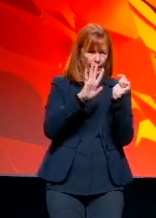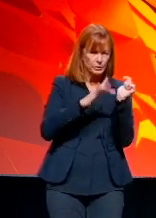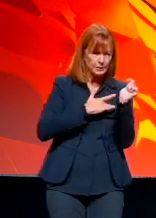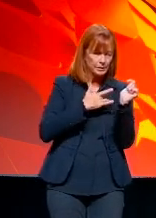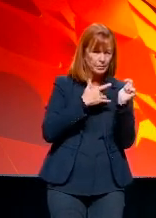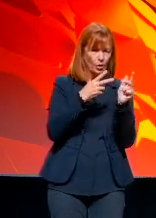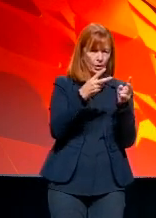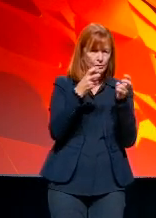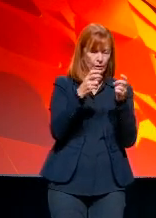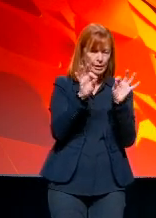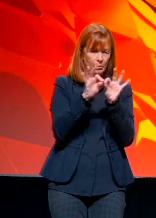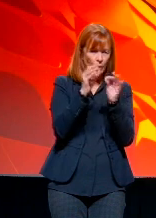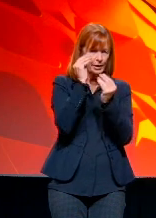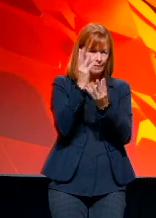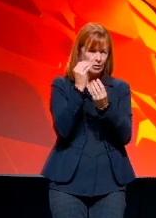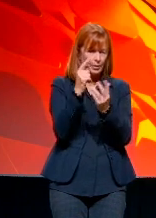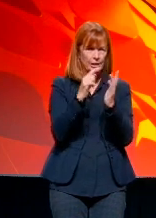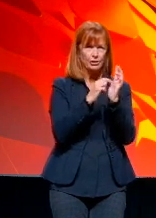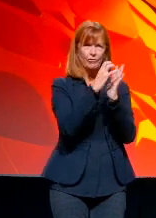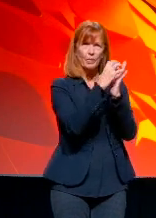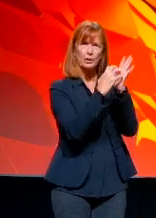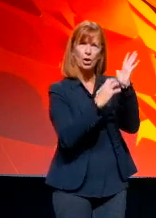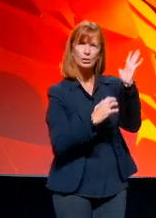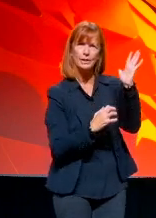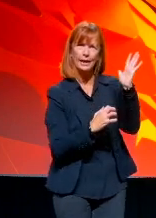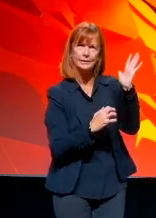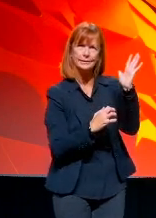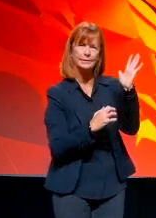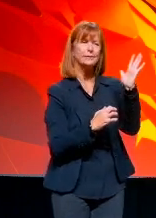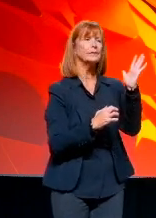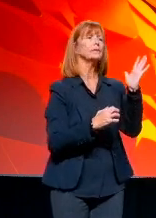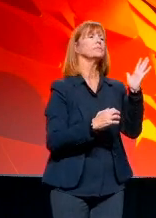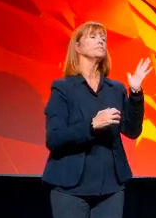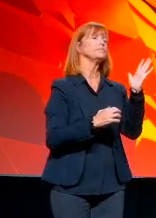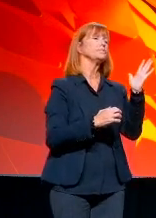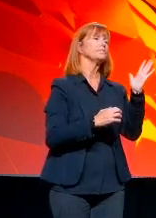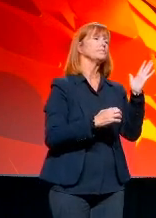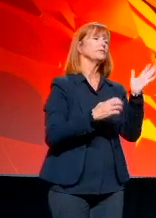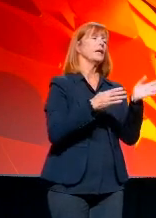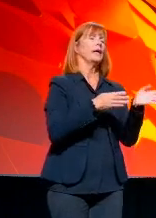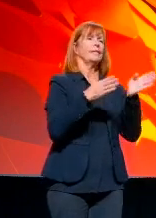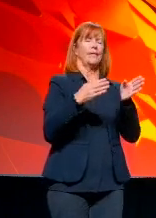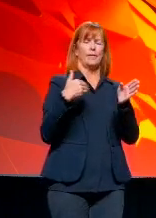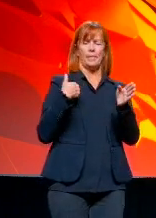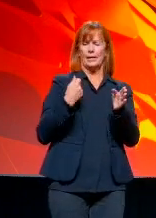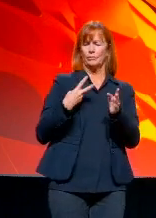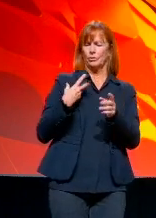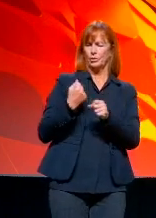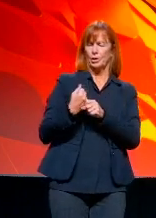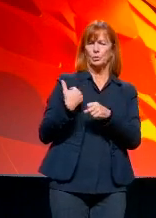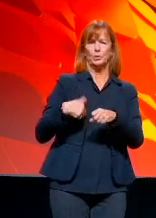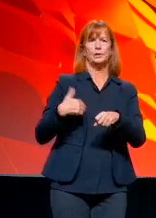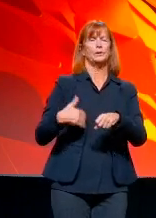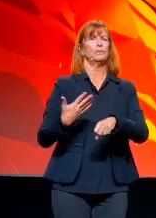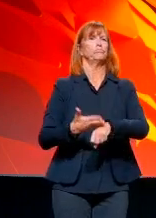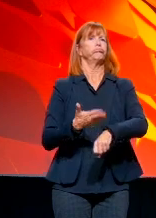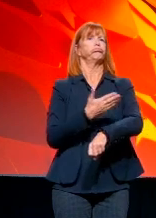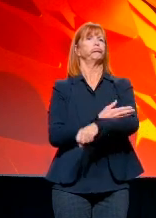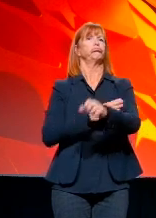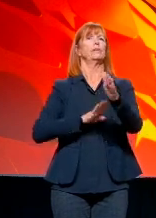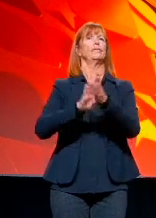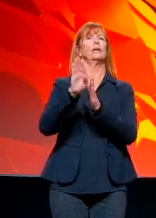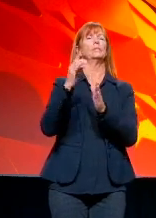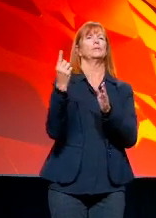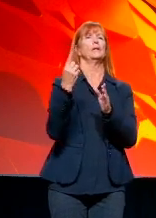important information from the long text. And then in the past few years, we see the dramatic development of something called